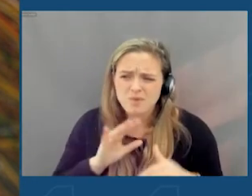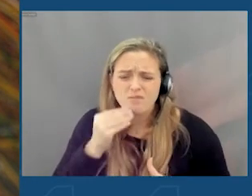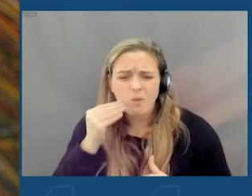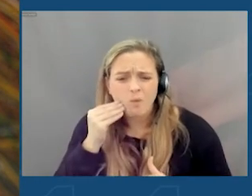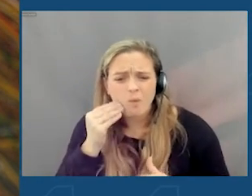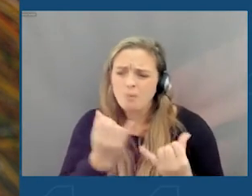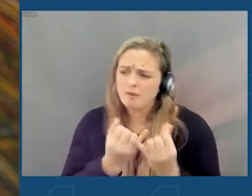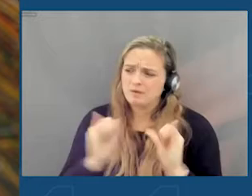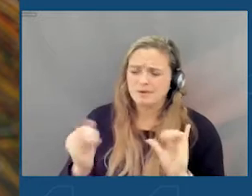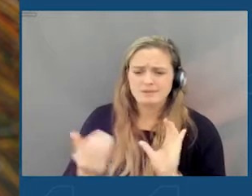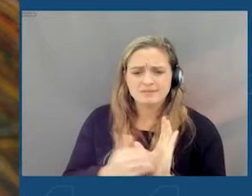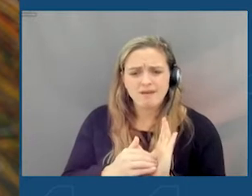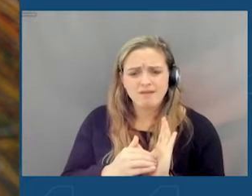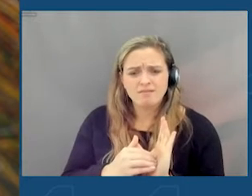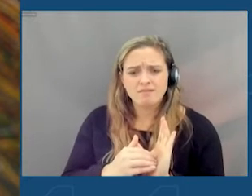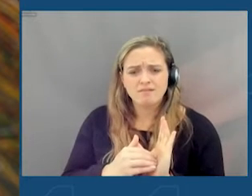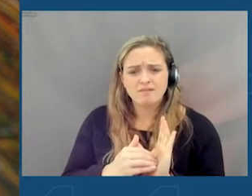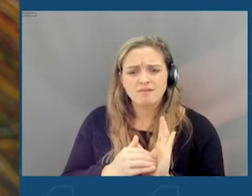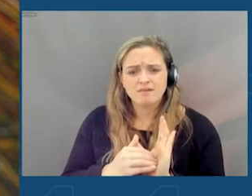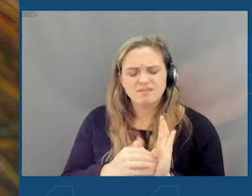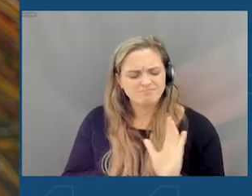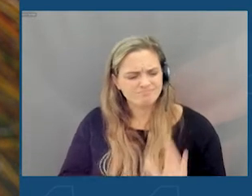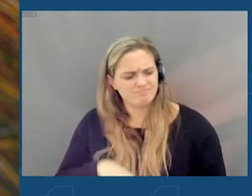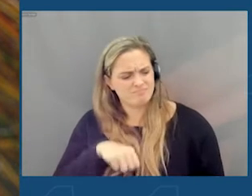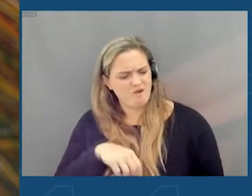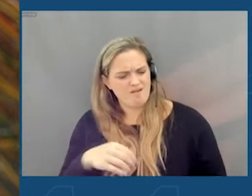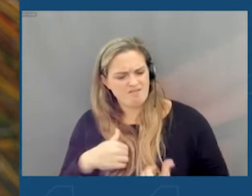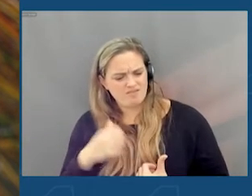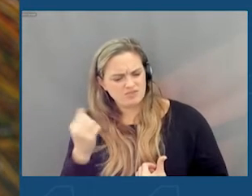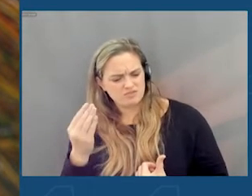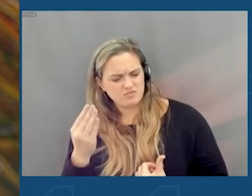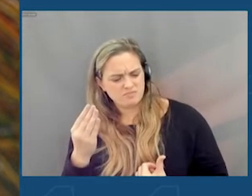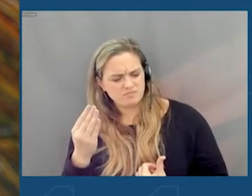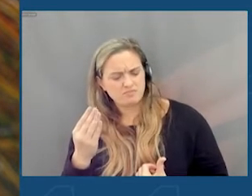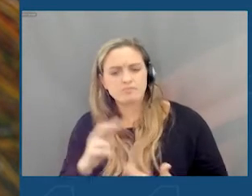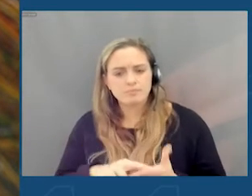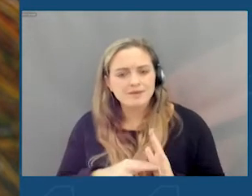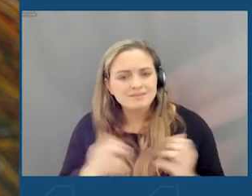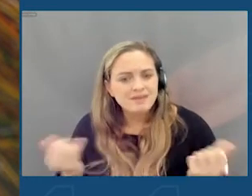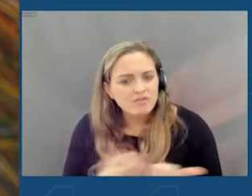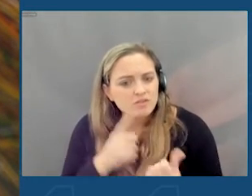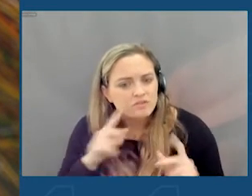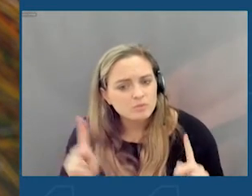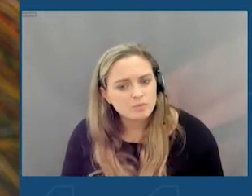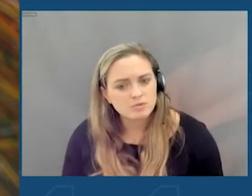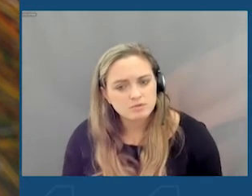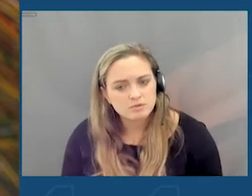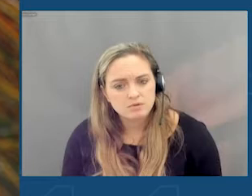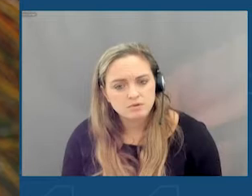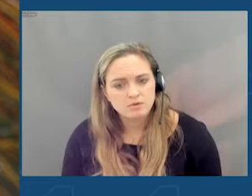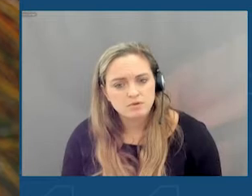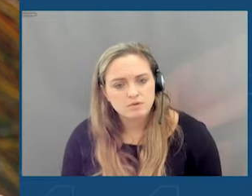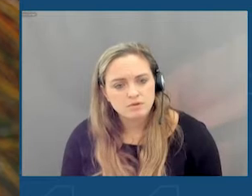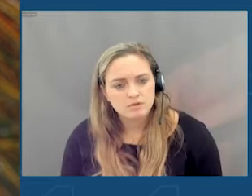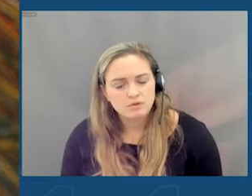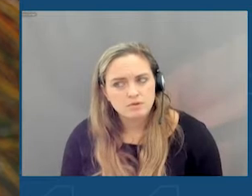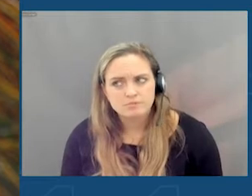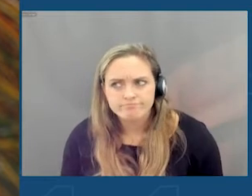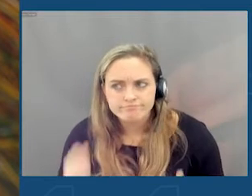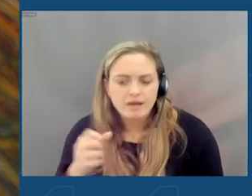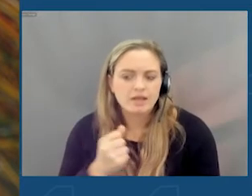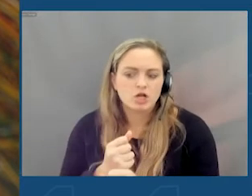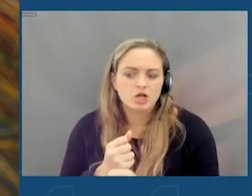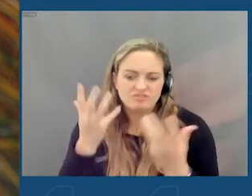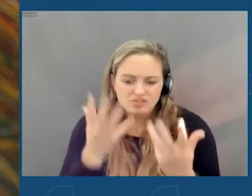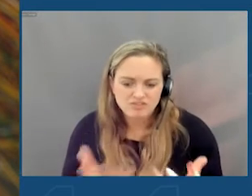independence again, have the dignity of a job. It means everything to people. And this is even years after they've done their